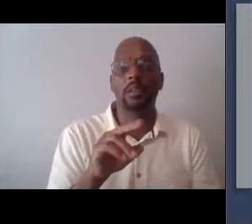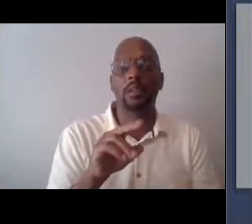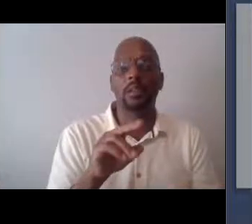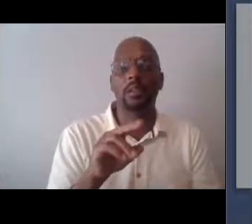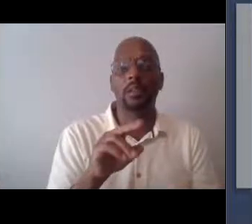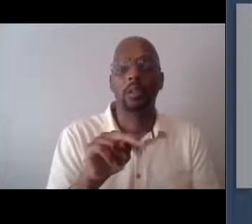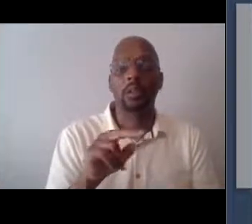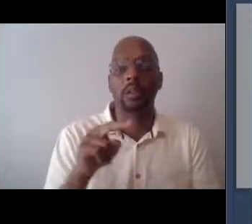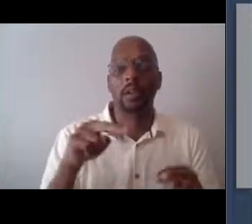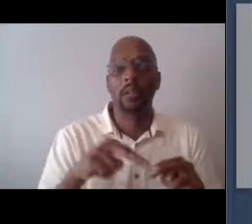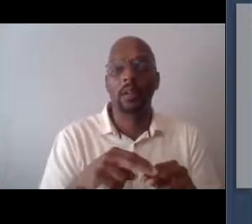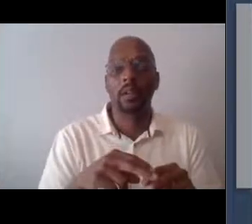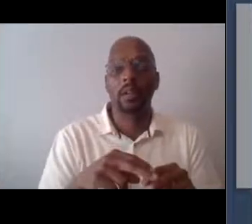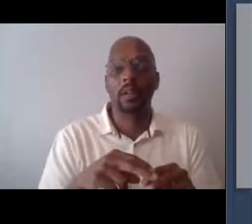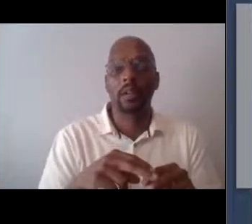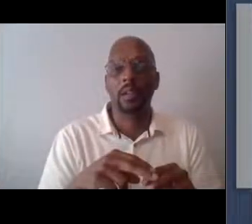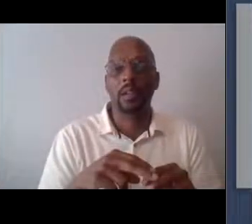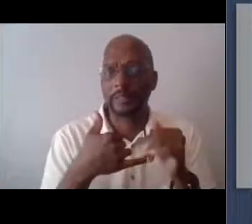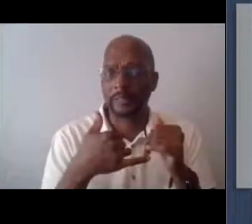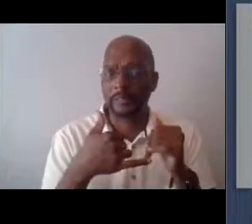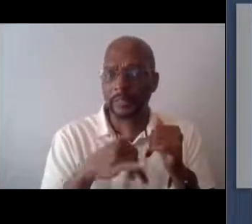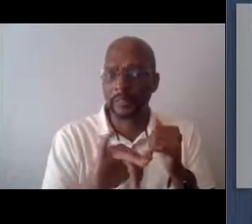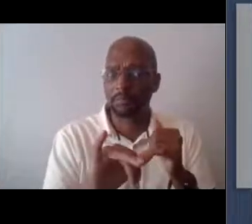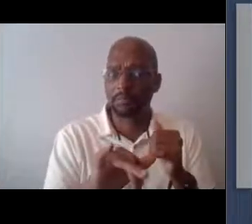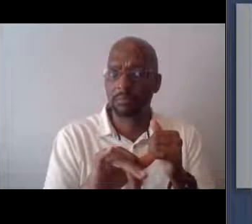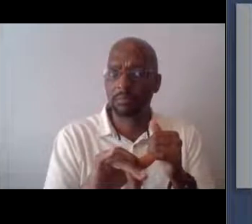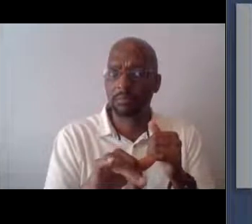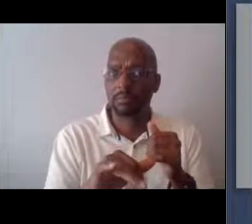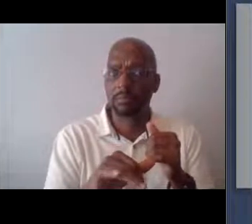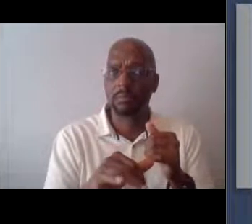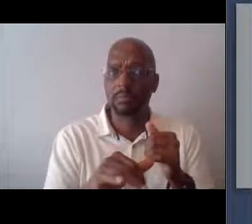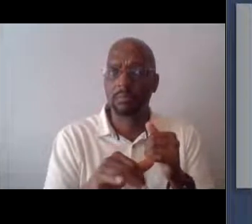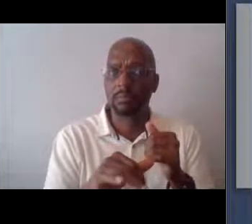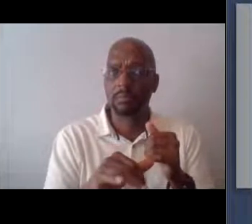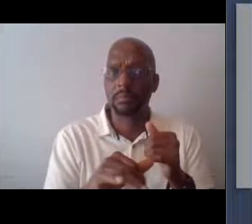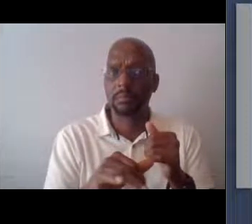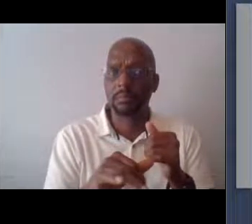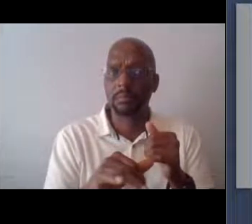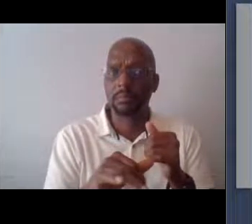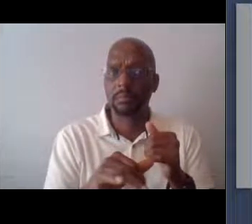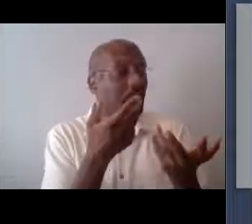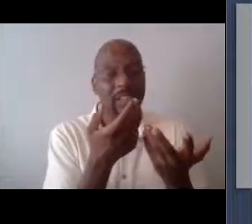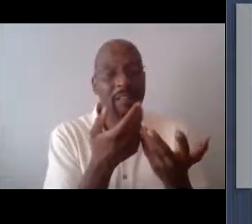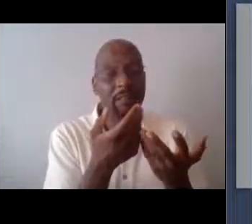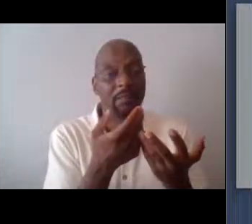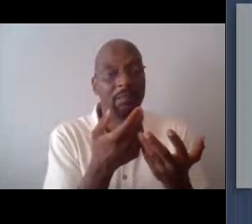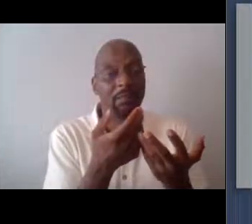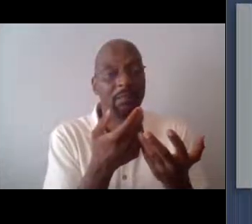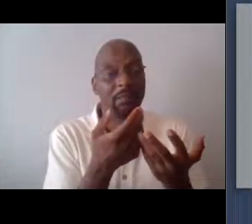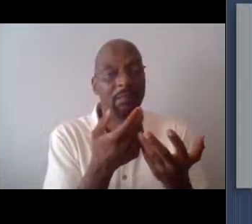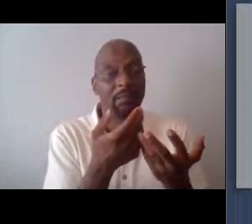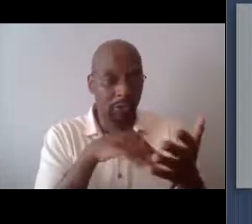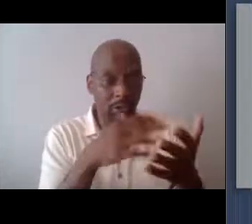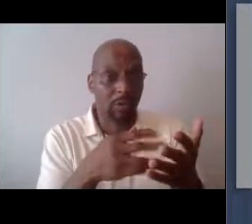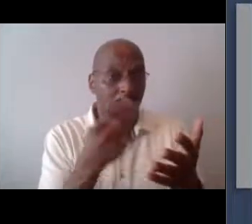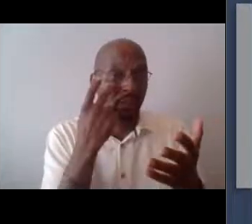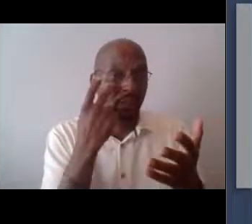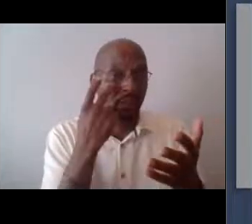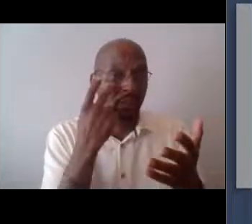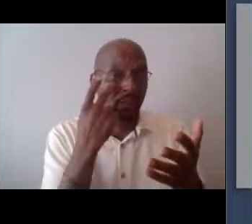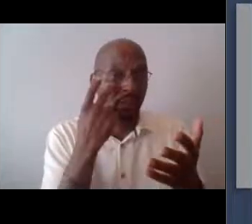you, thank you. So you might want to relook at this chart on where those folks were coming from,